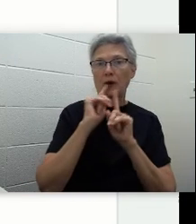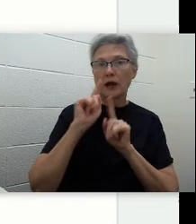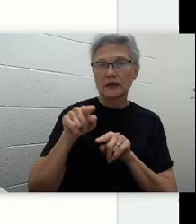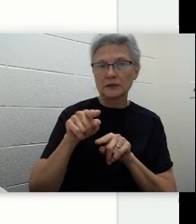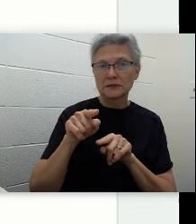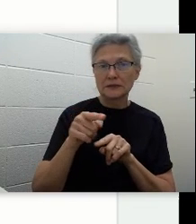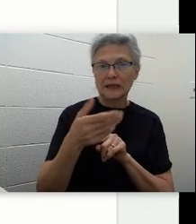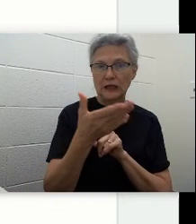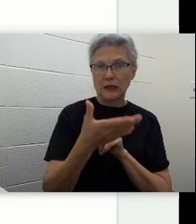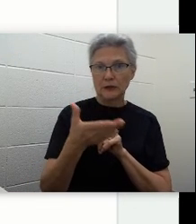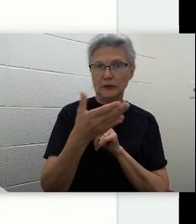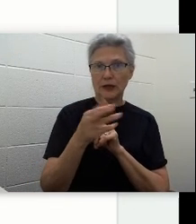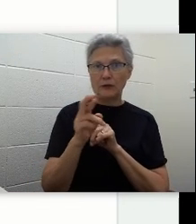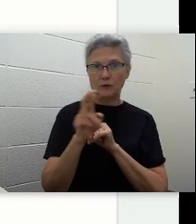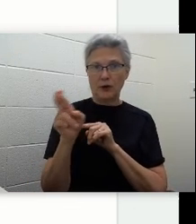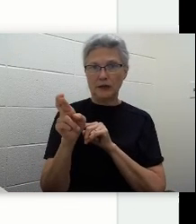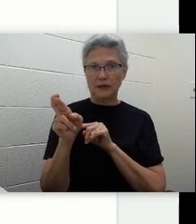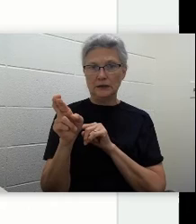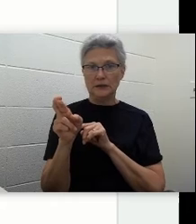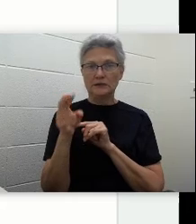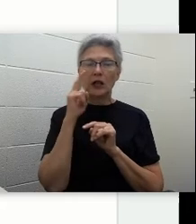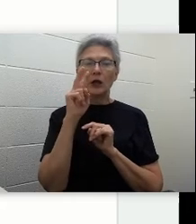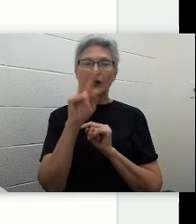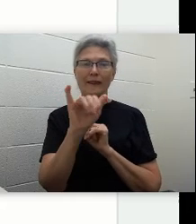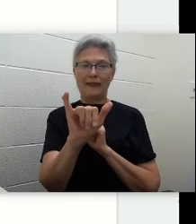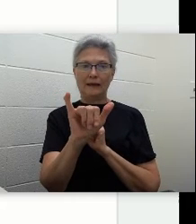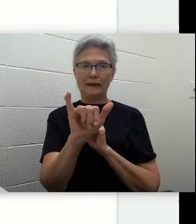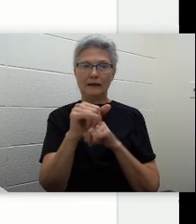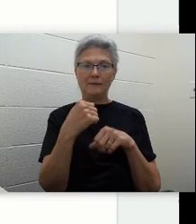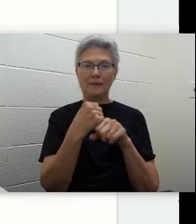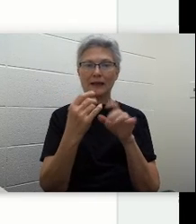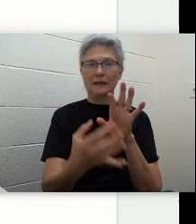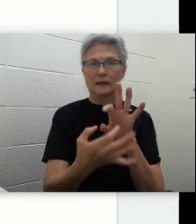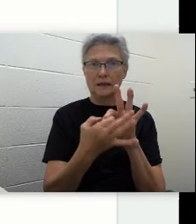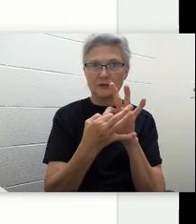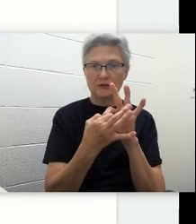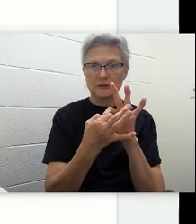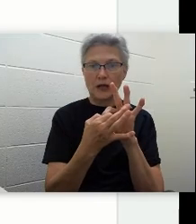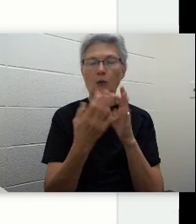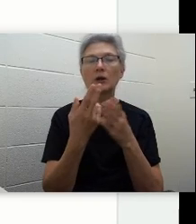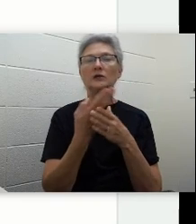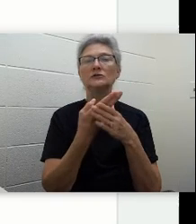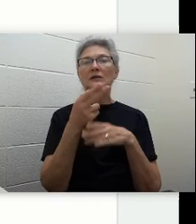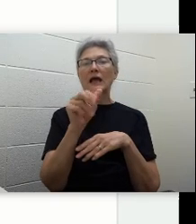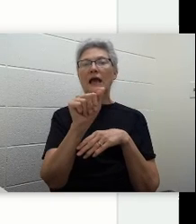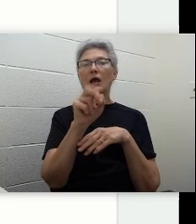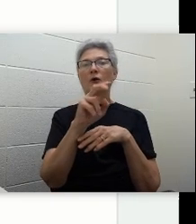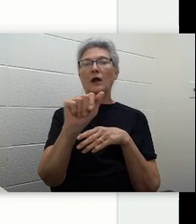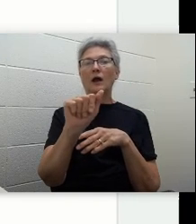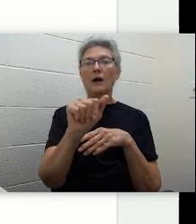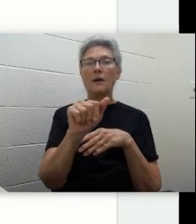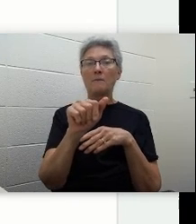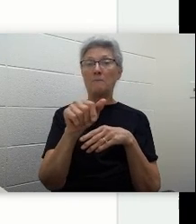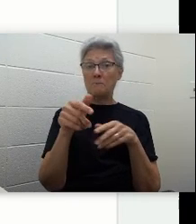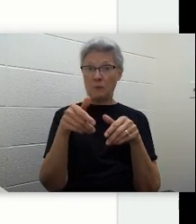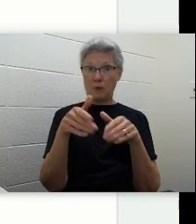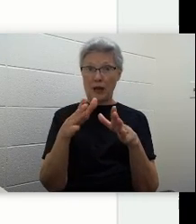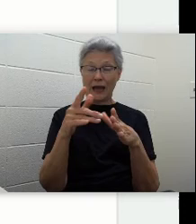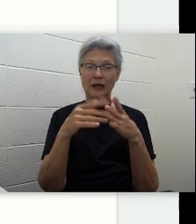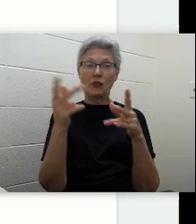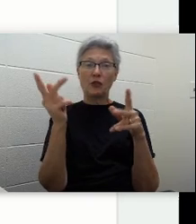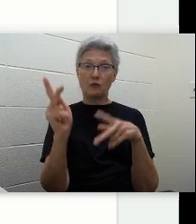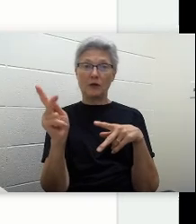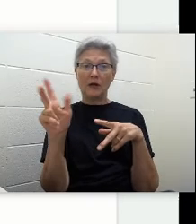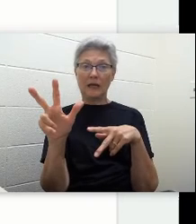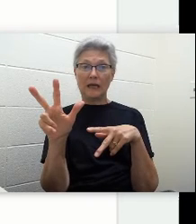over here to the right. Let's go ahead and just quickly look at that and make a connection. When I use the area model, I did 3